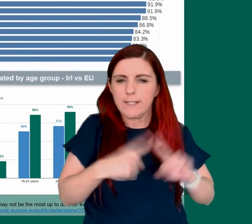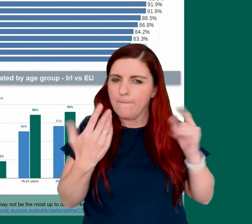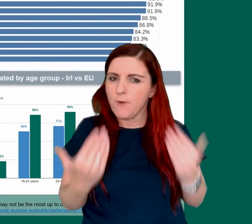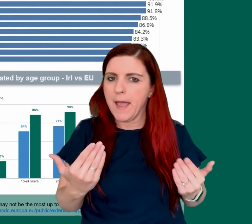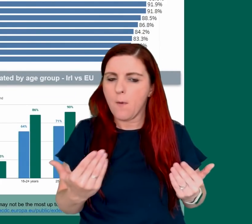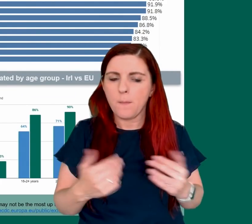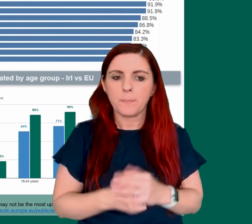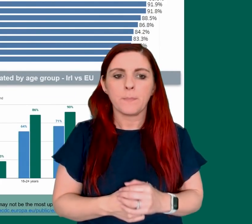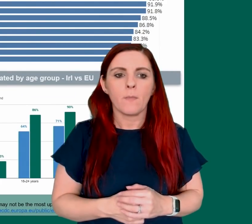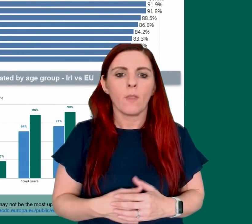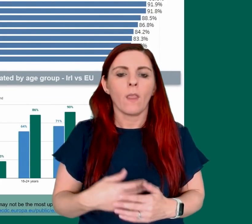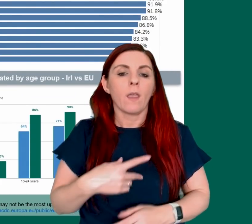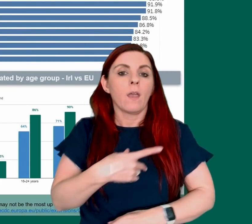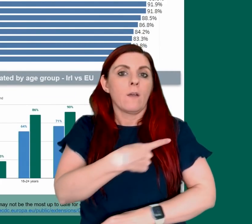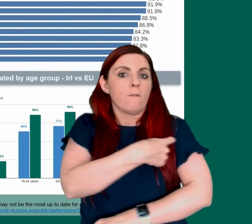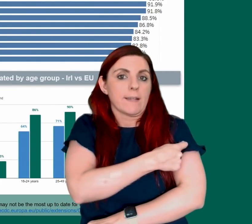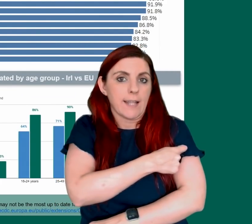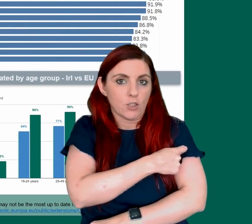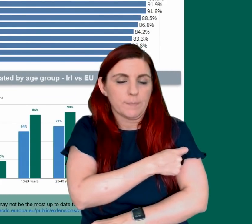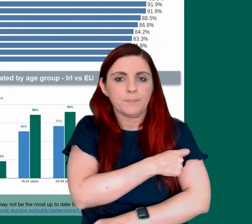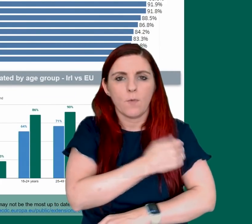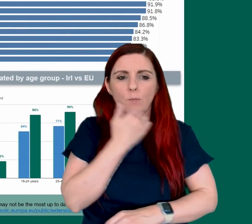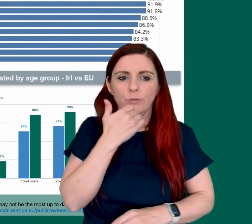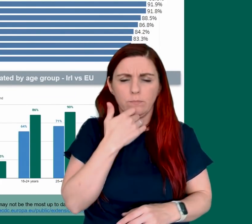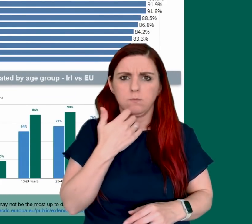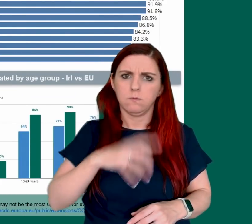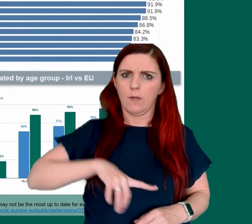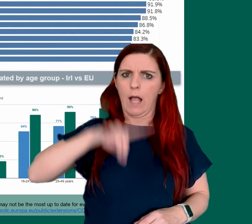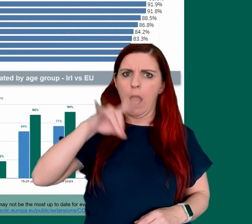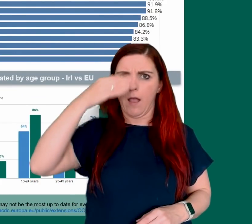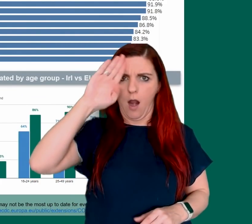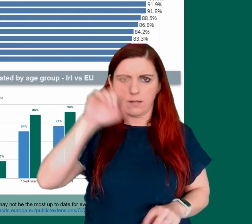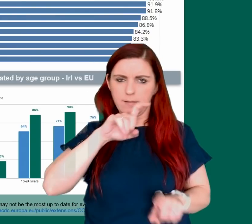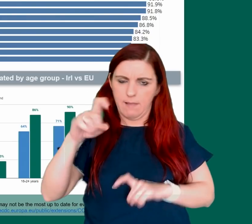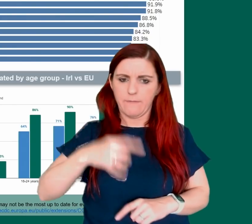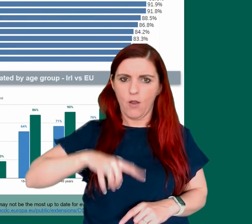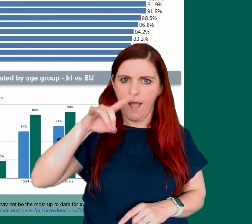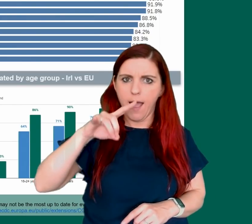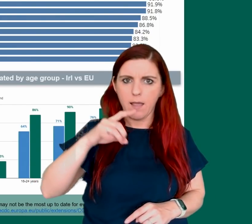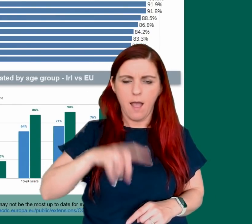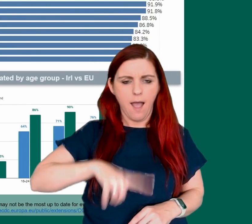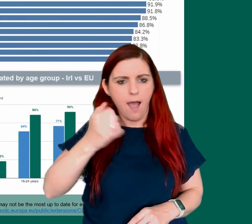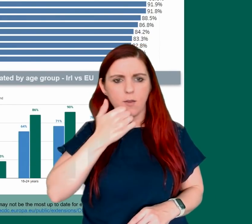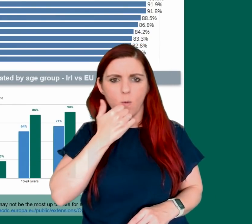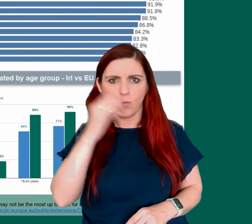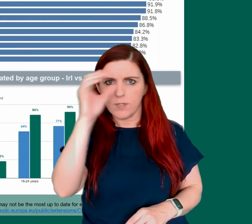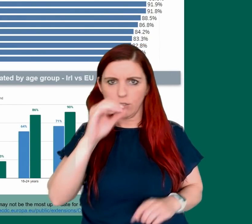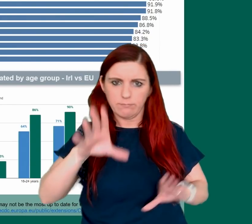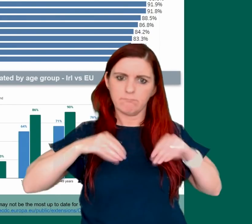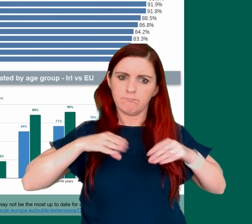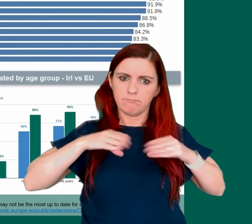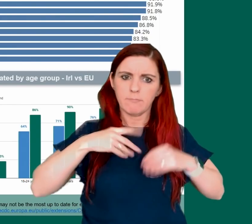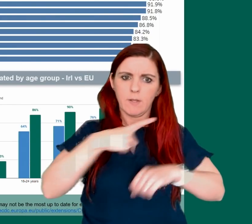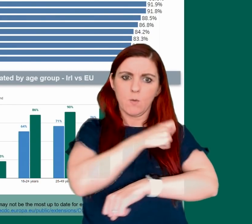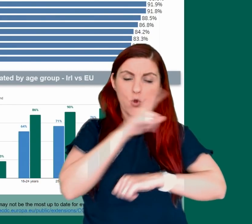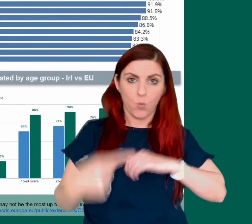Vaccination, we remain, it's a very strong measure in this country, high degree of uptake, which is really reassuring. We're at the top in the EU for